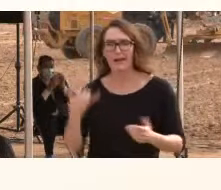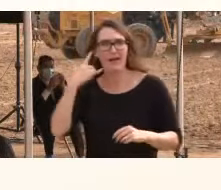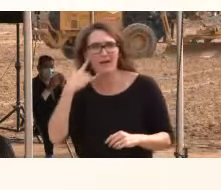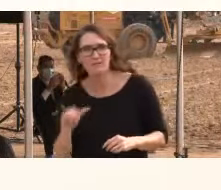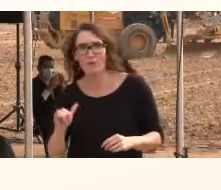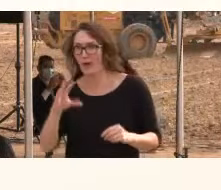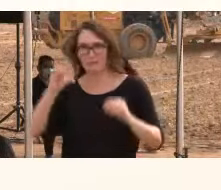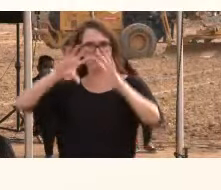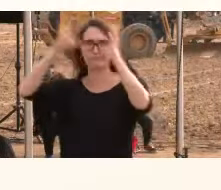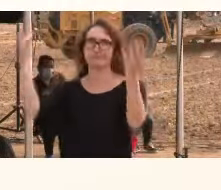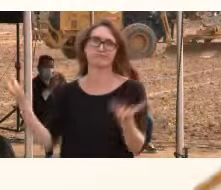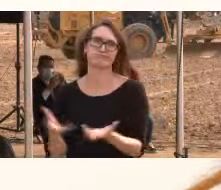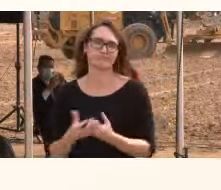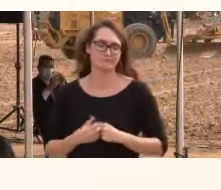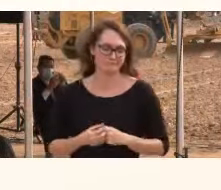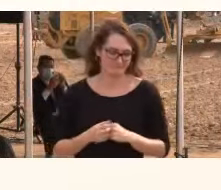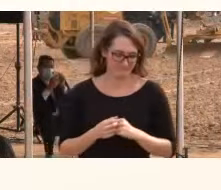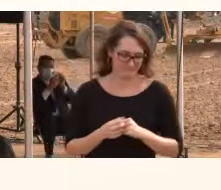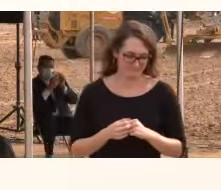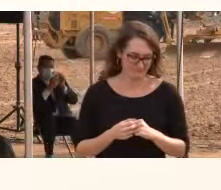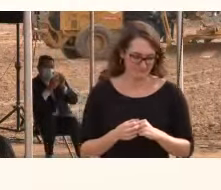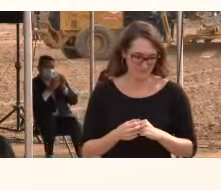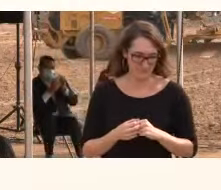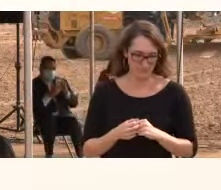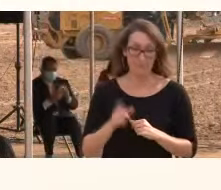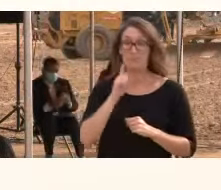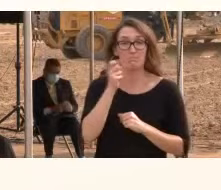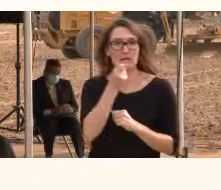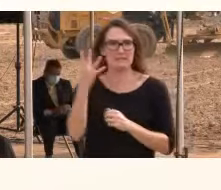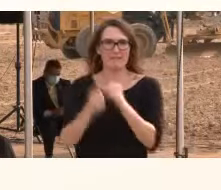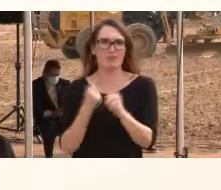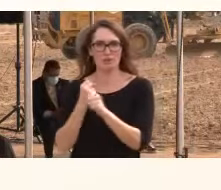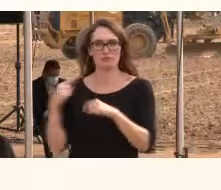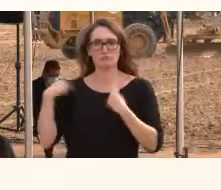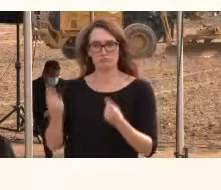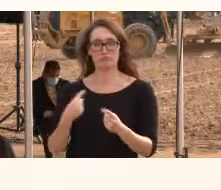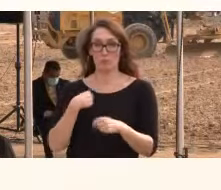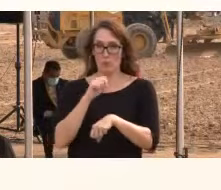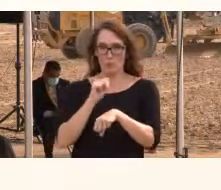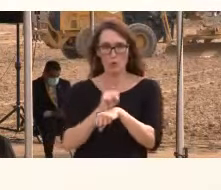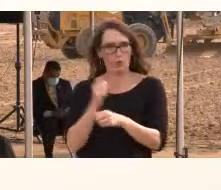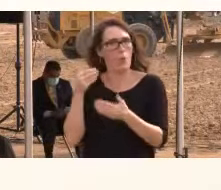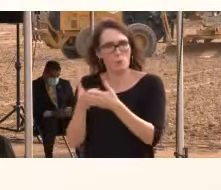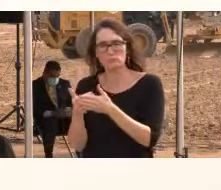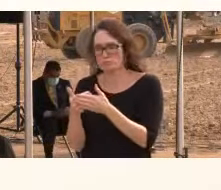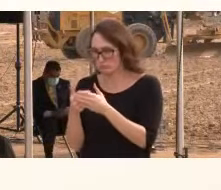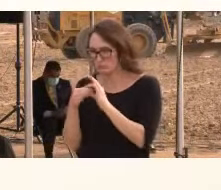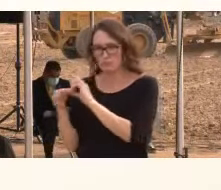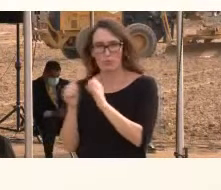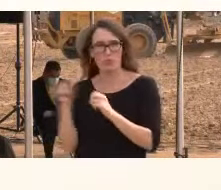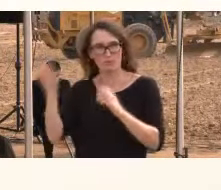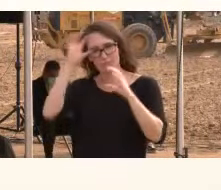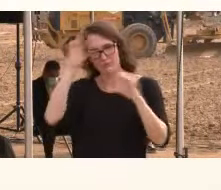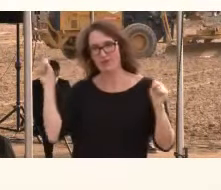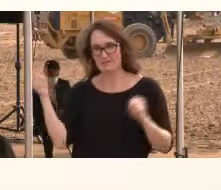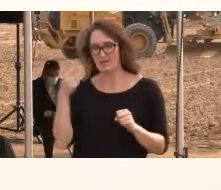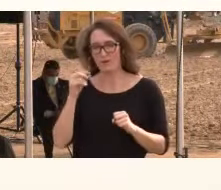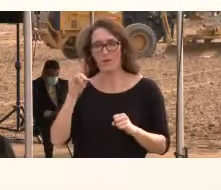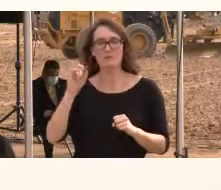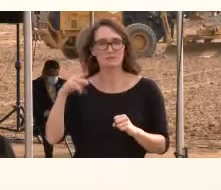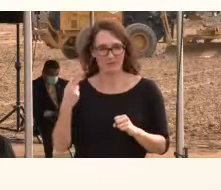California, and beyond. And for several years, I've had the honor to work closely with President